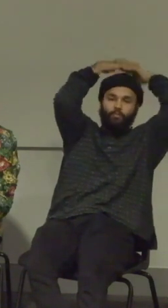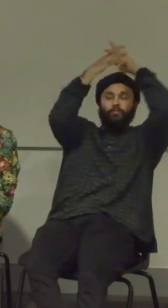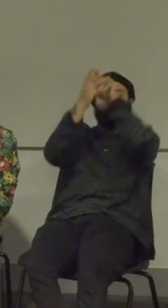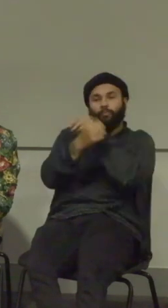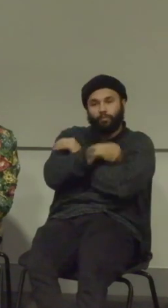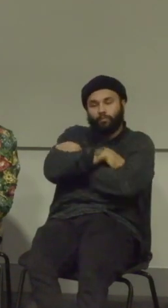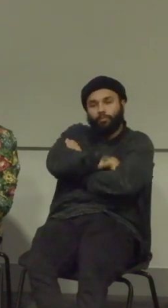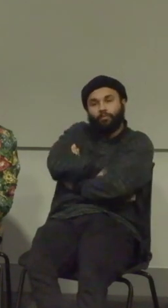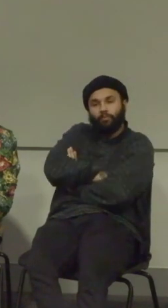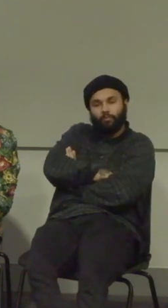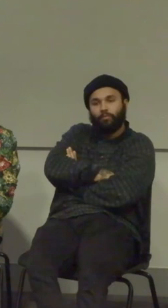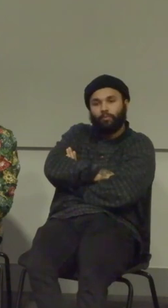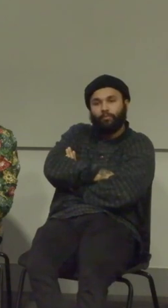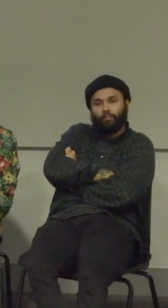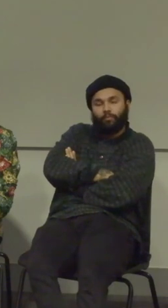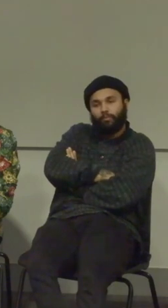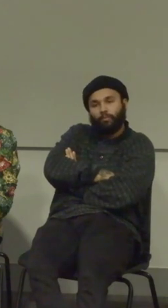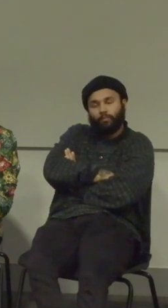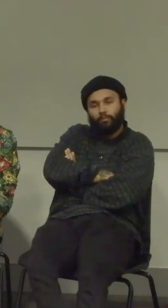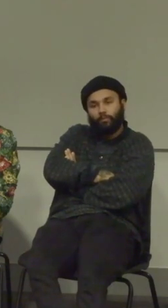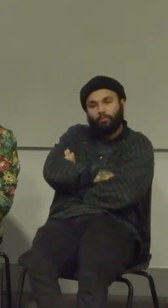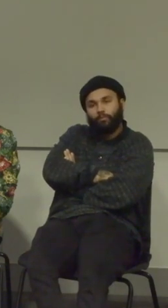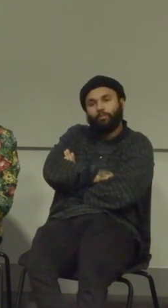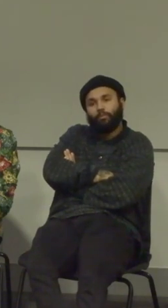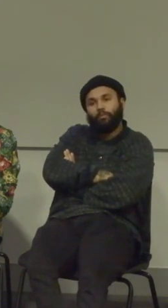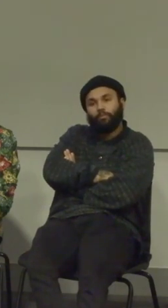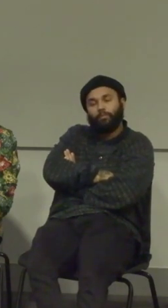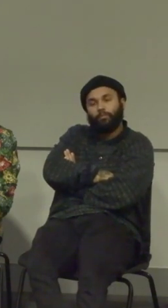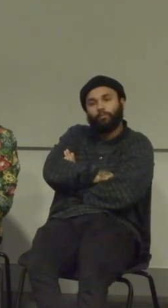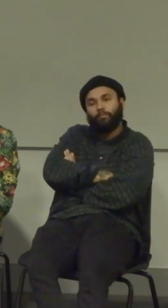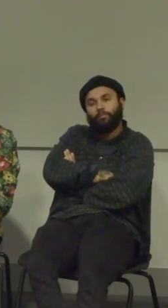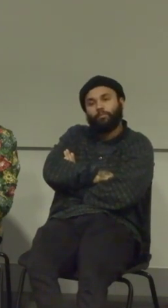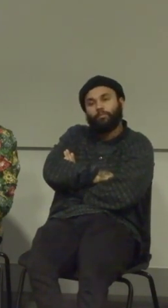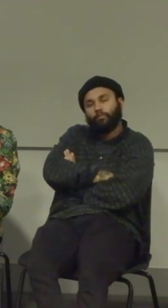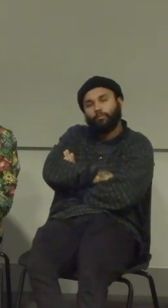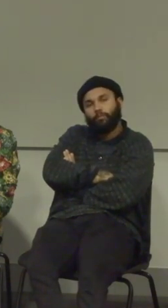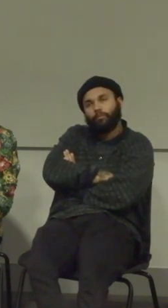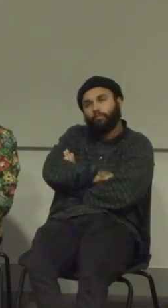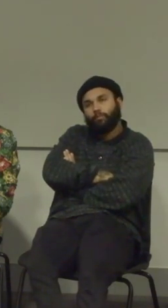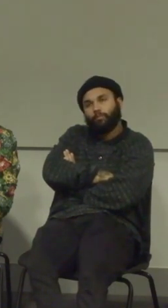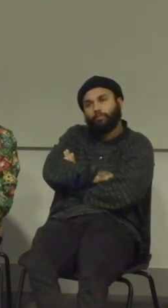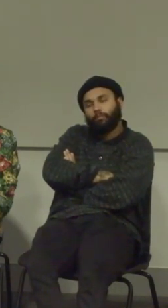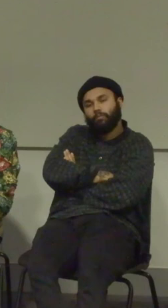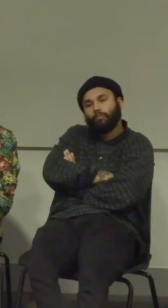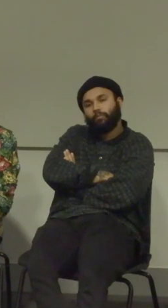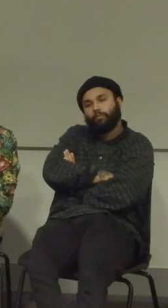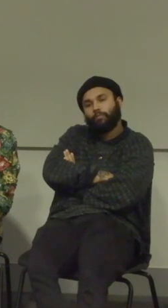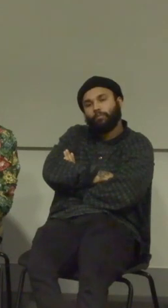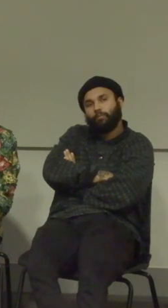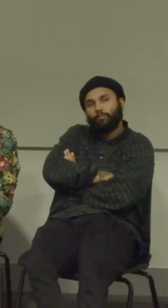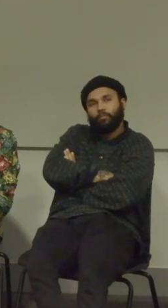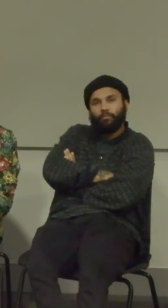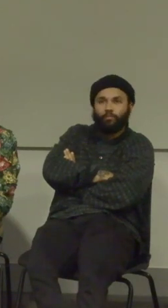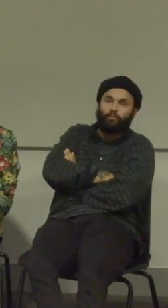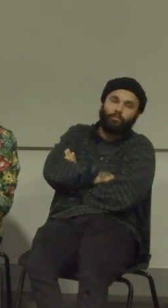affects all our lives, both mentally, emotionally, physically, everything. So you artists out there have got to get to